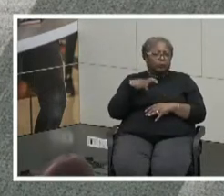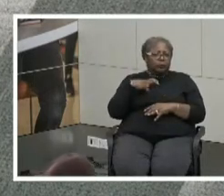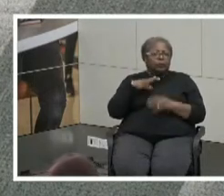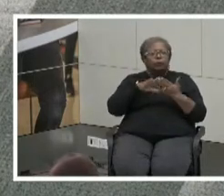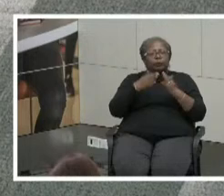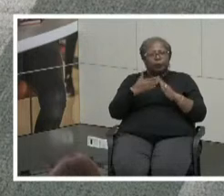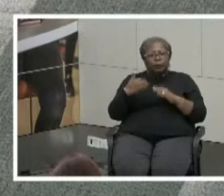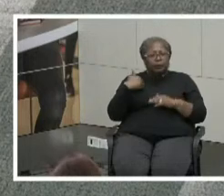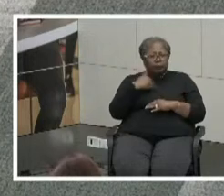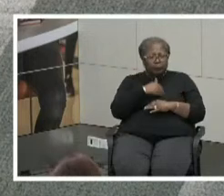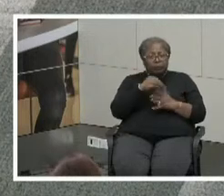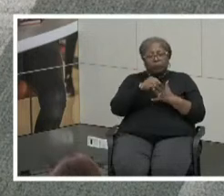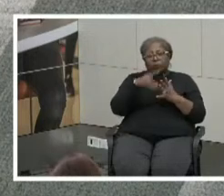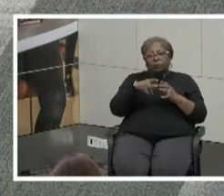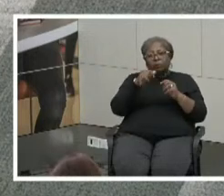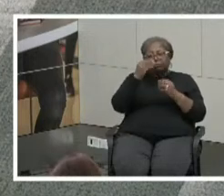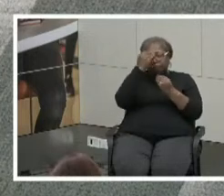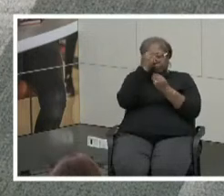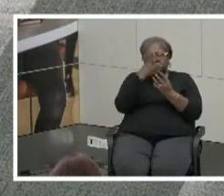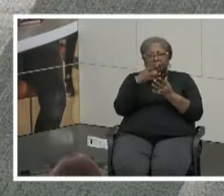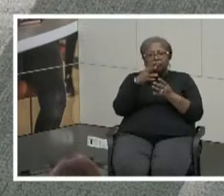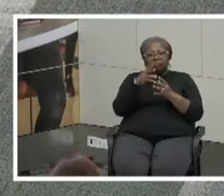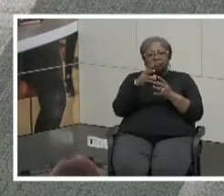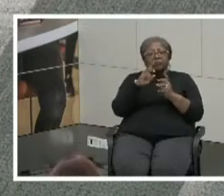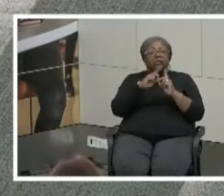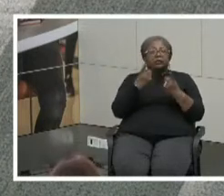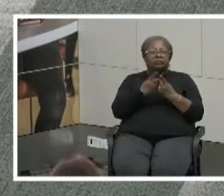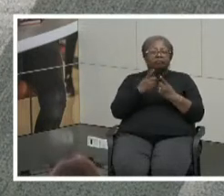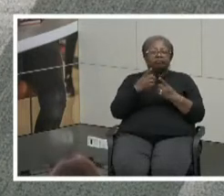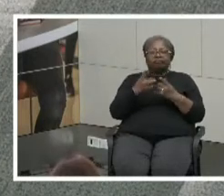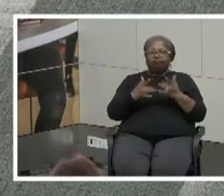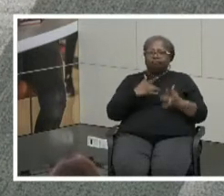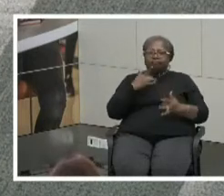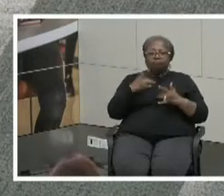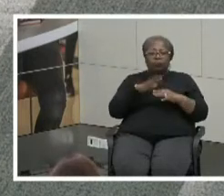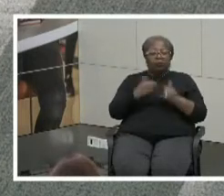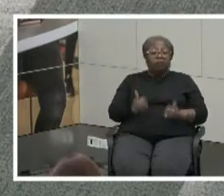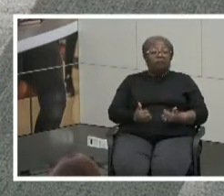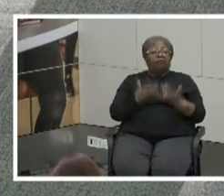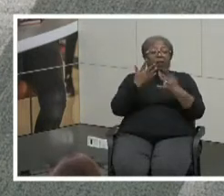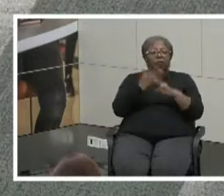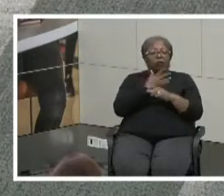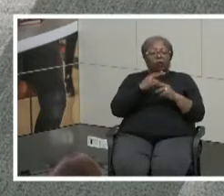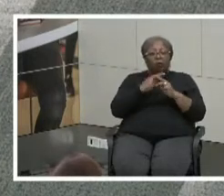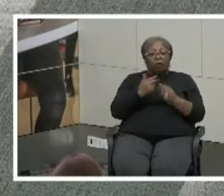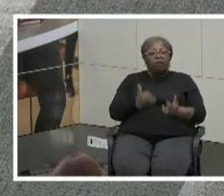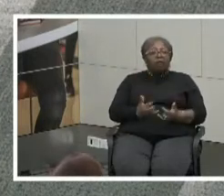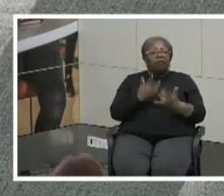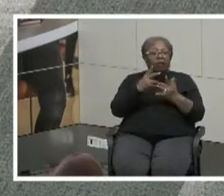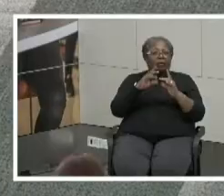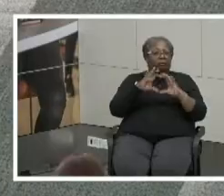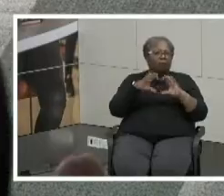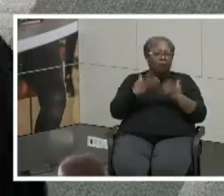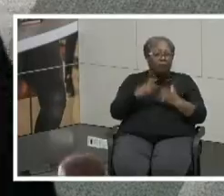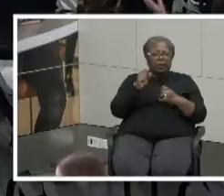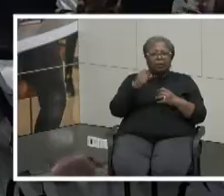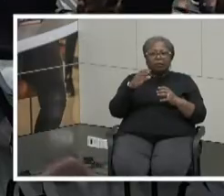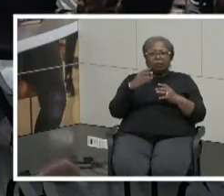students have to tell you that the district is on fire before you call the fire department yes fire Mike